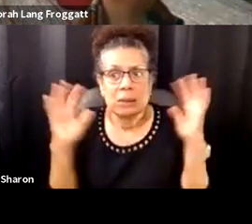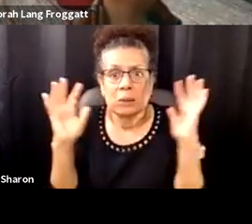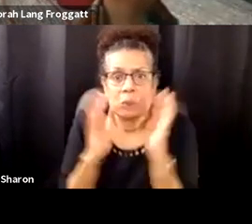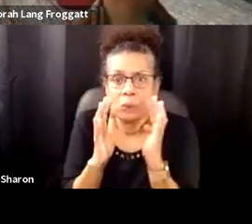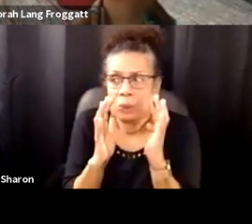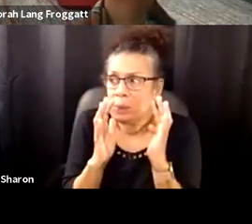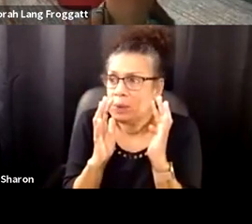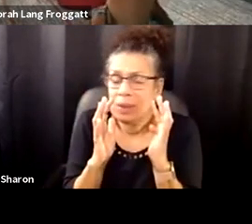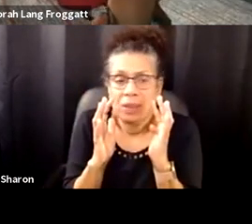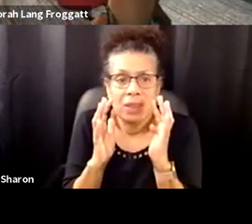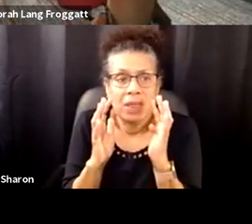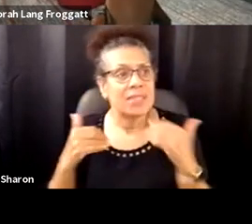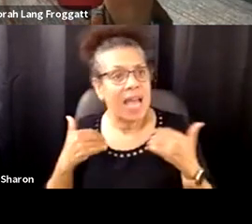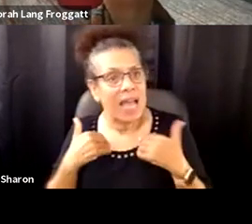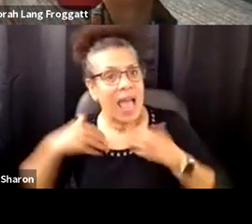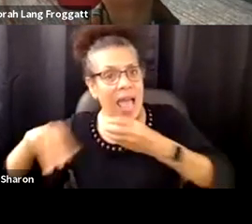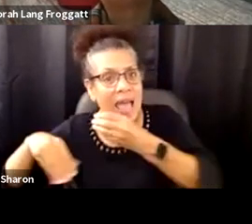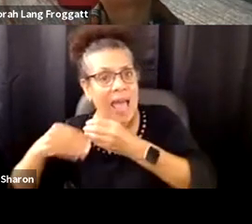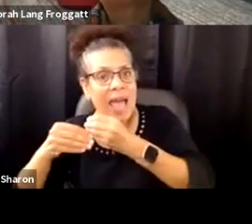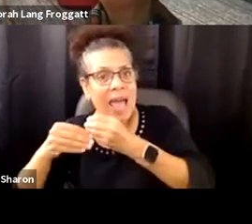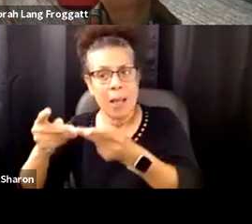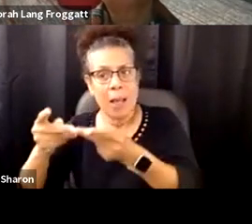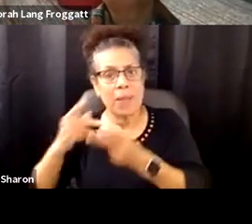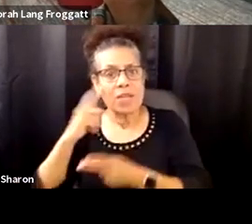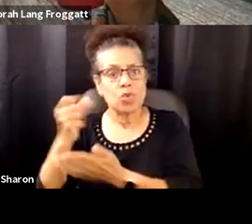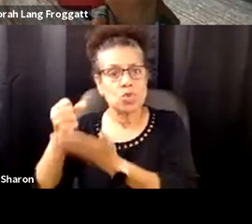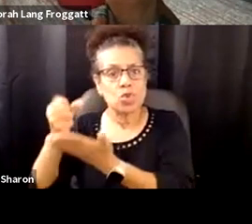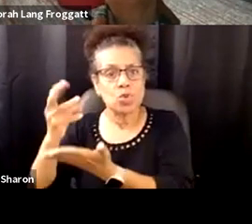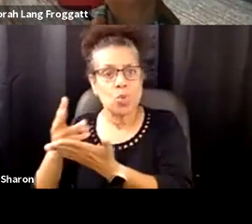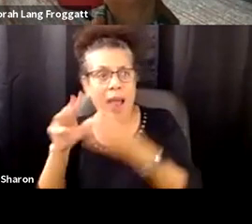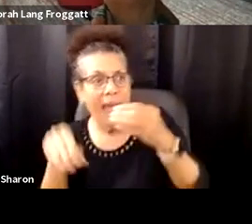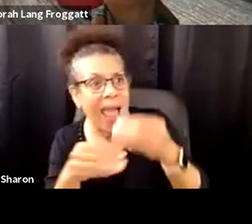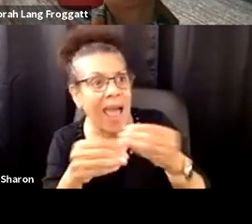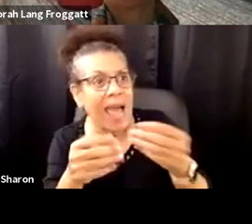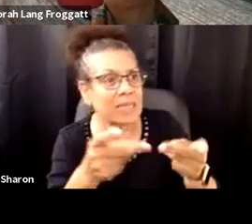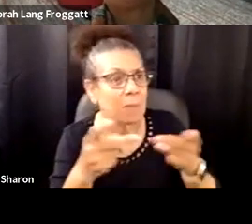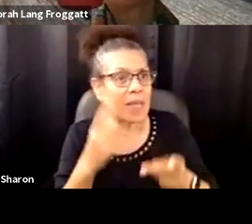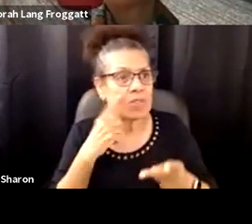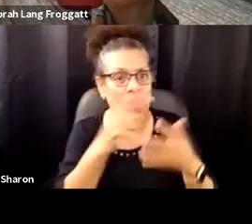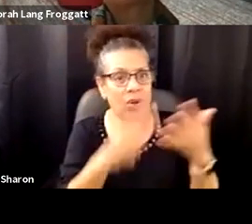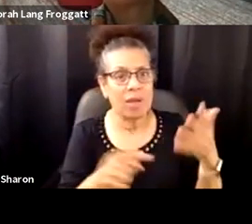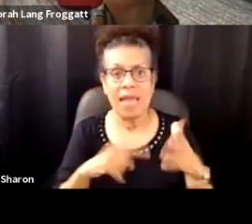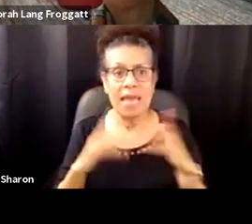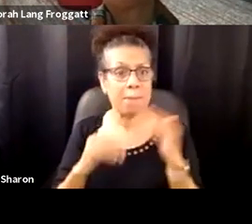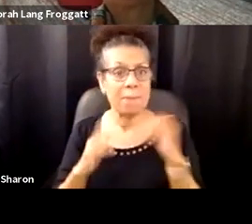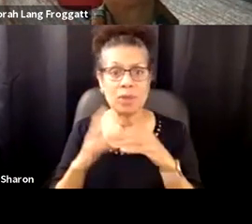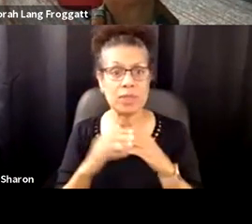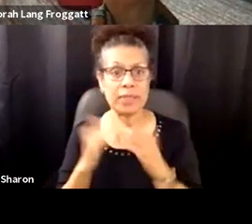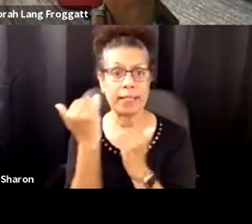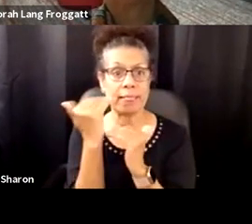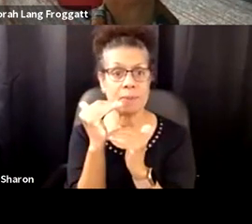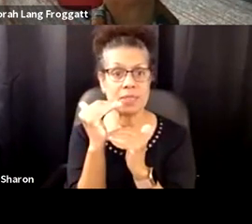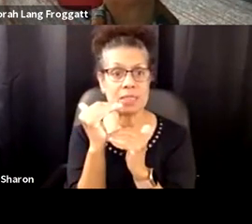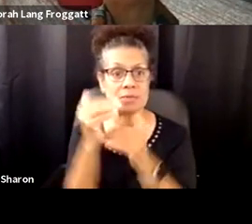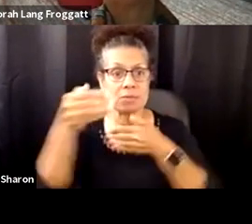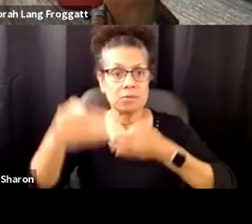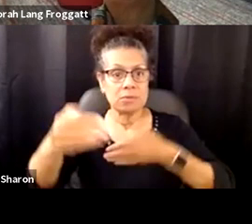create an ad space for social workers and everyone else um in a building that can't expand are there some